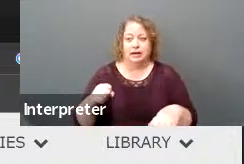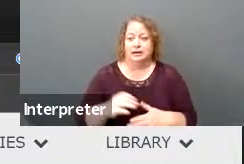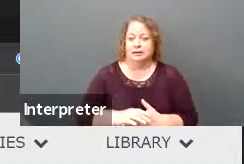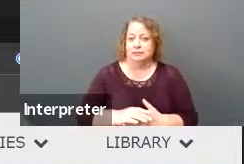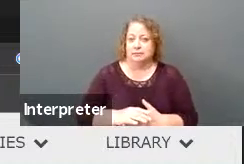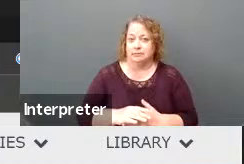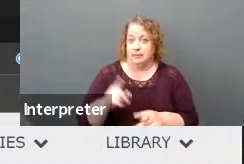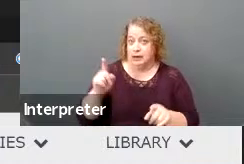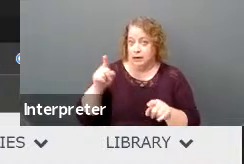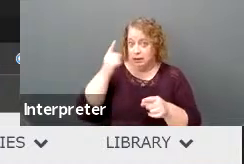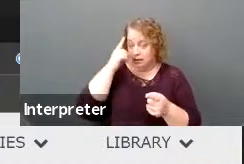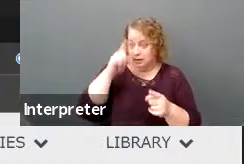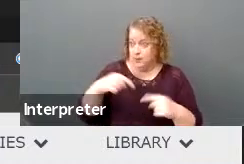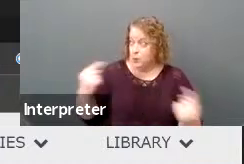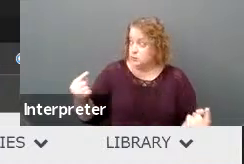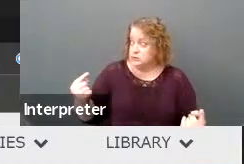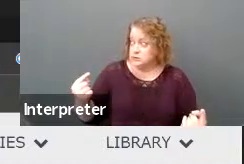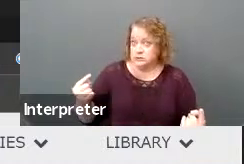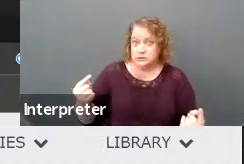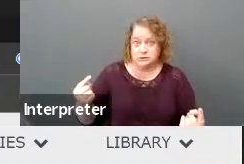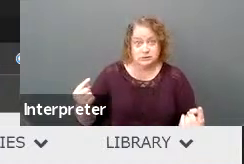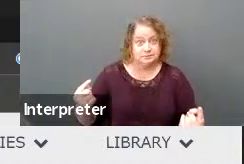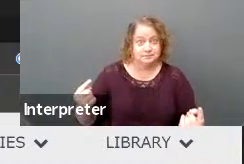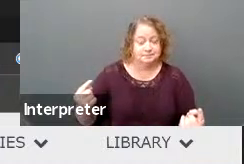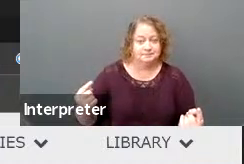Aye. All opposed?